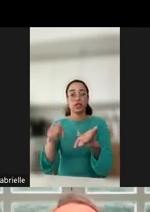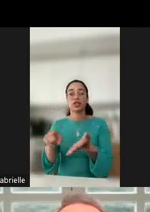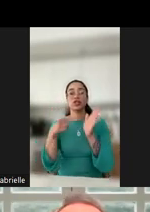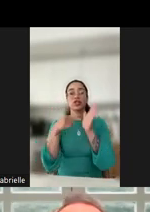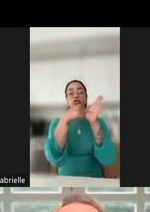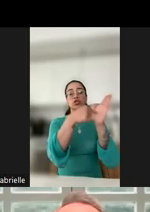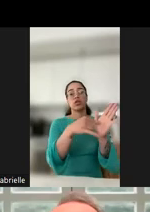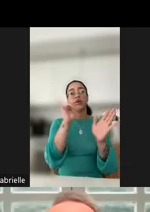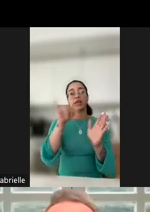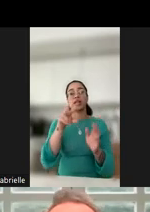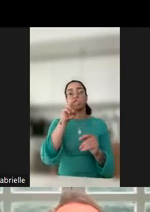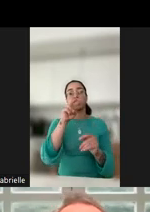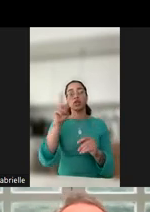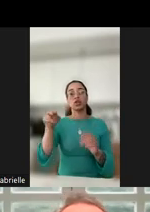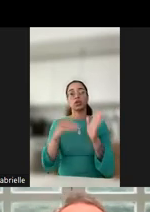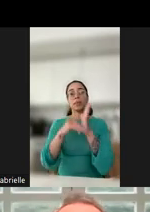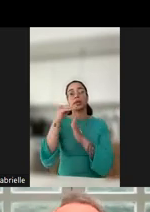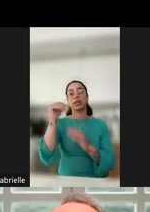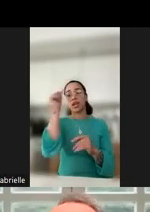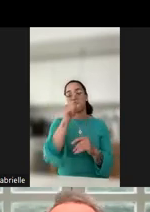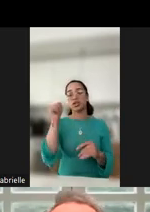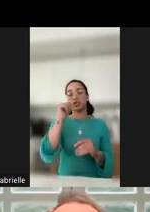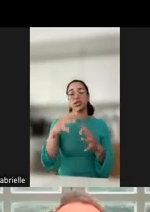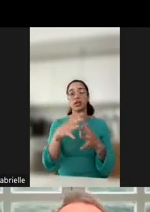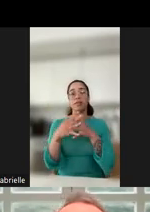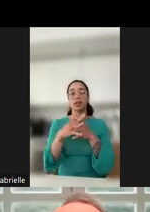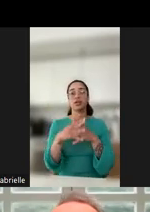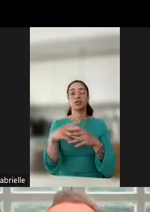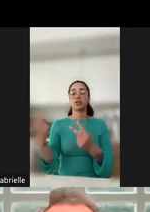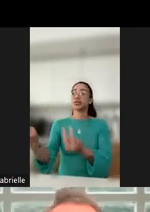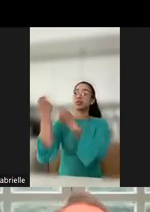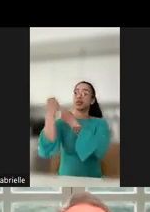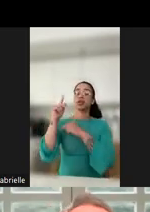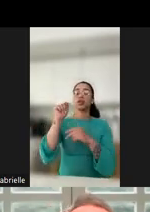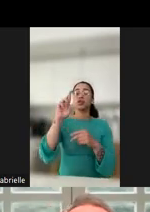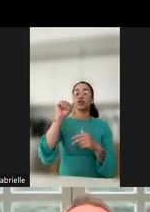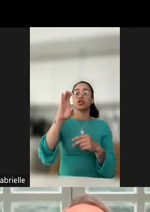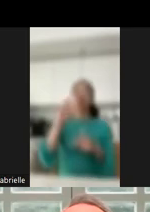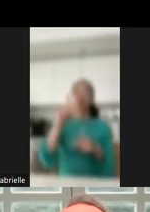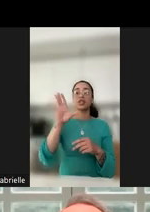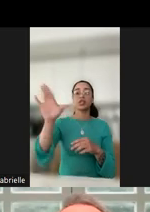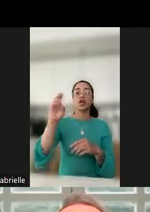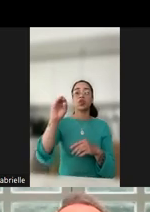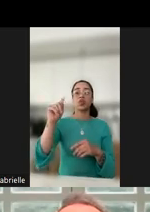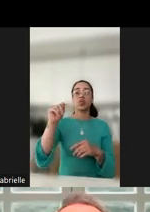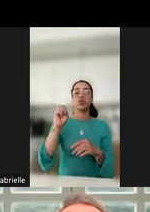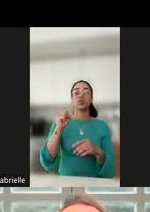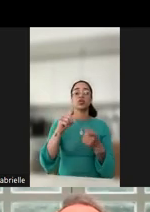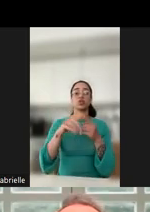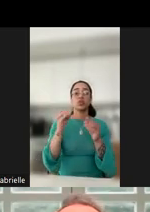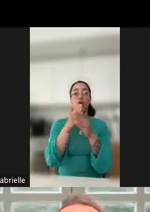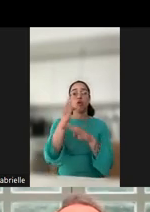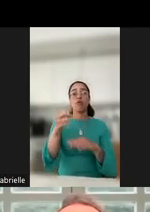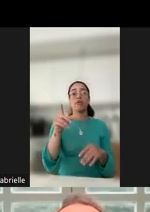that 22 million Asian Americans trace their roots to more than 20 countries in East and Southeast Asia